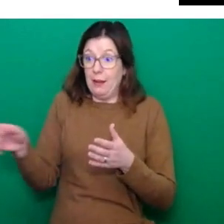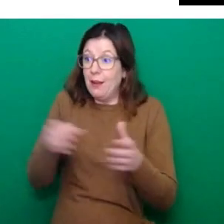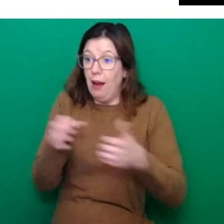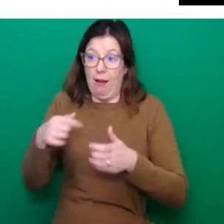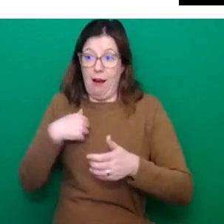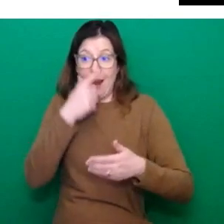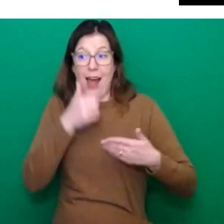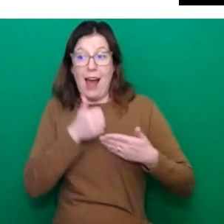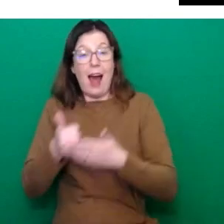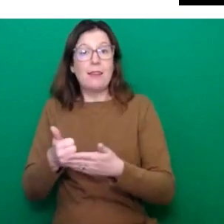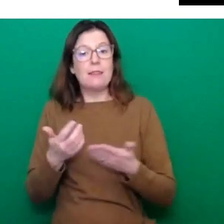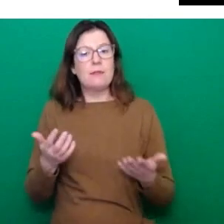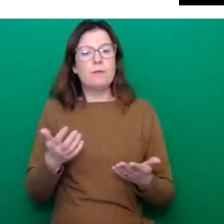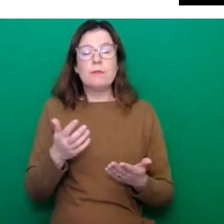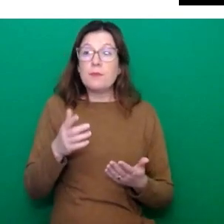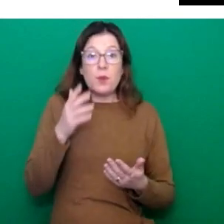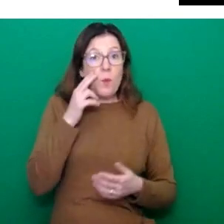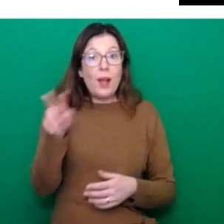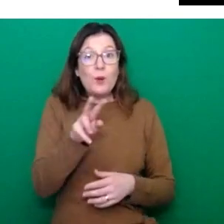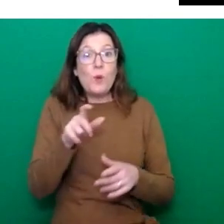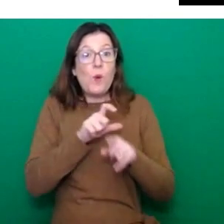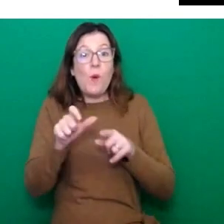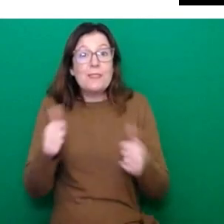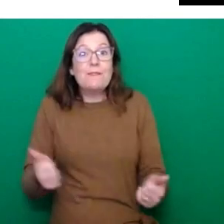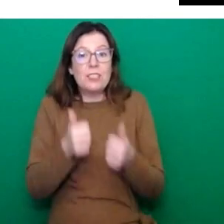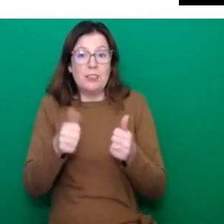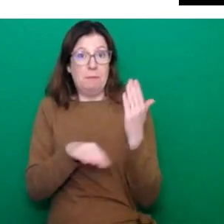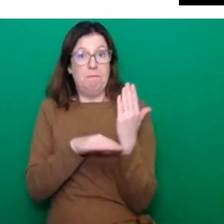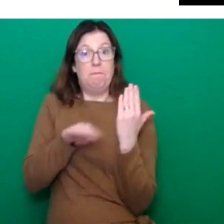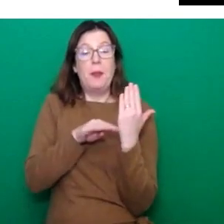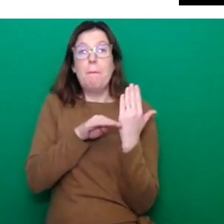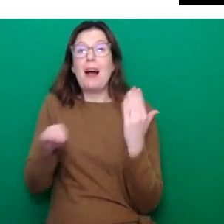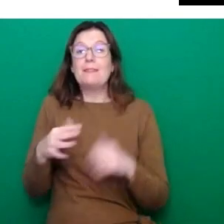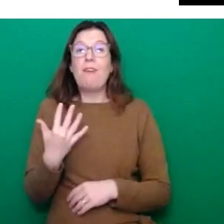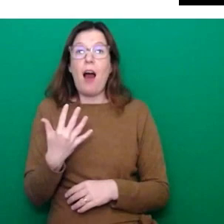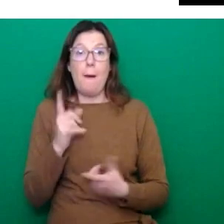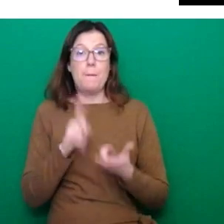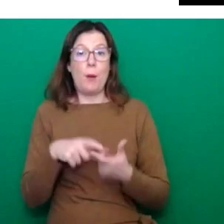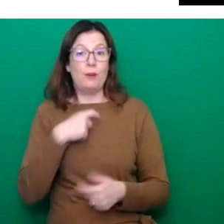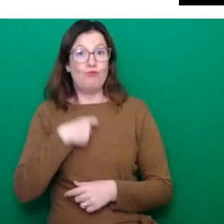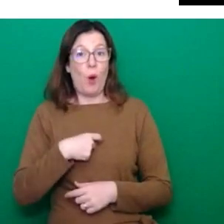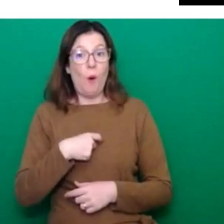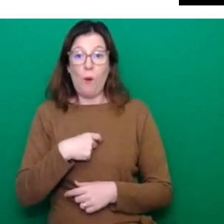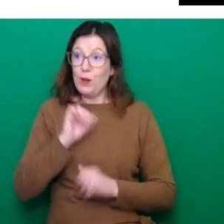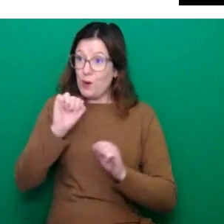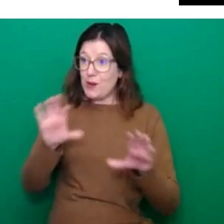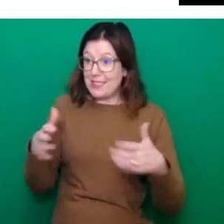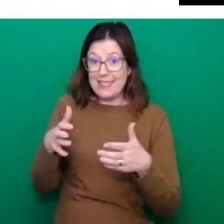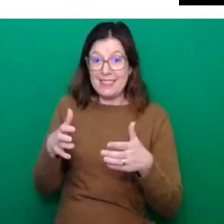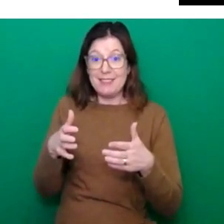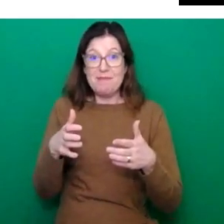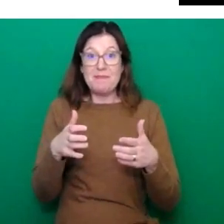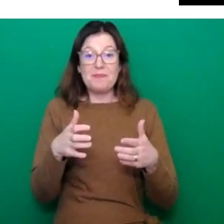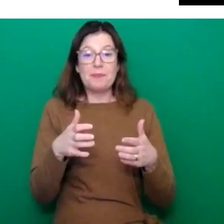move, once successfully completing the course, to a band 5 permanent position within your teams.